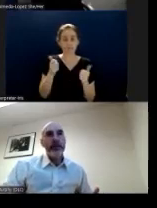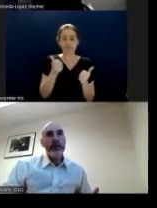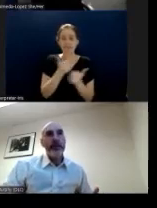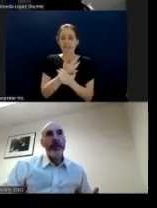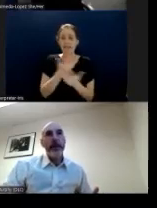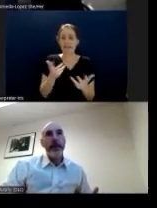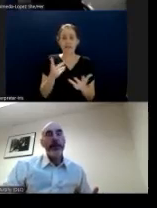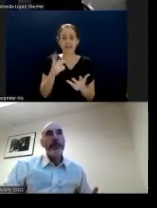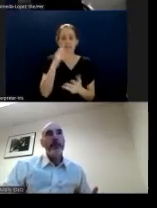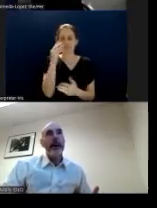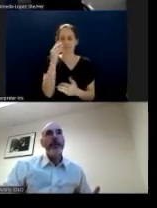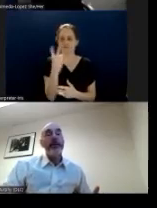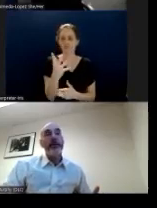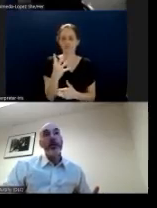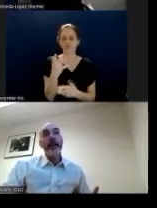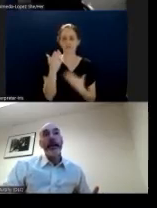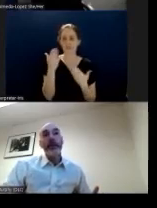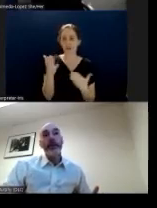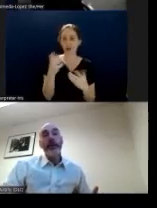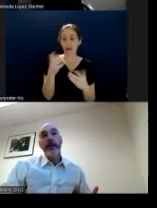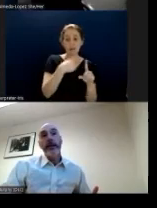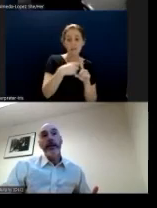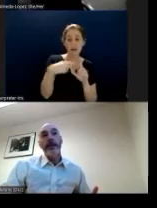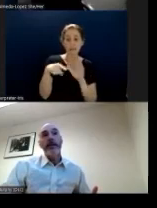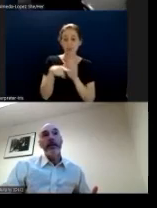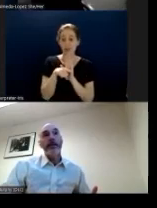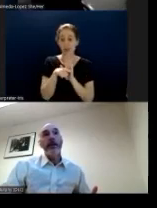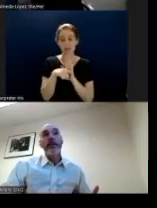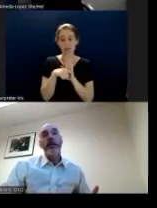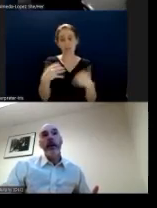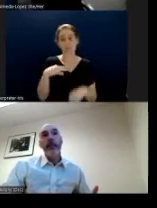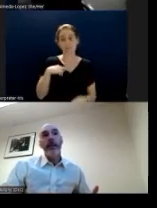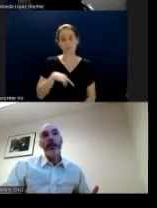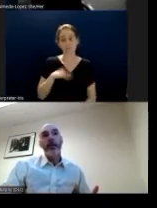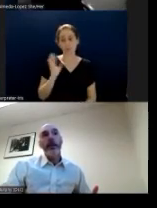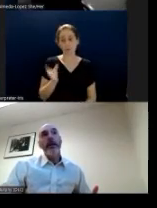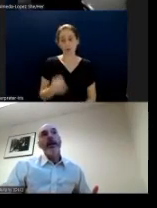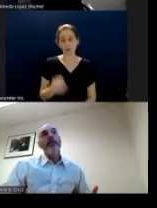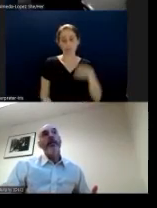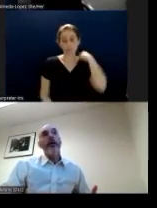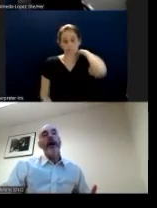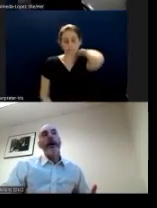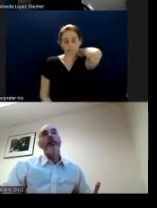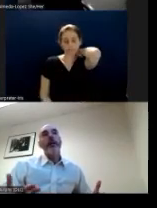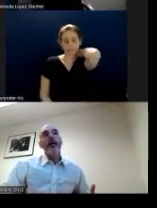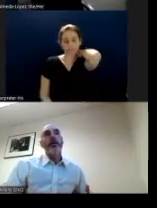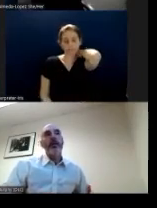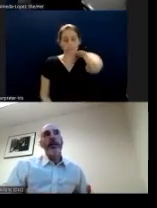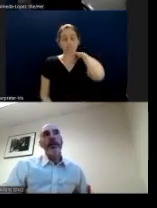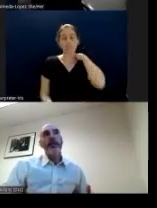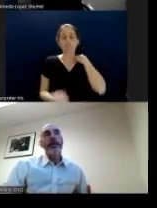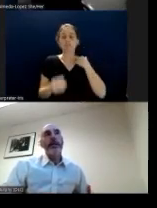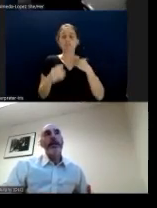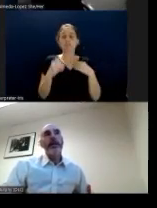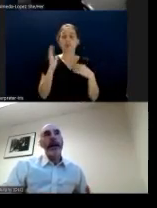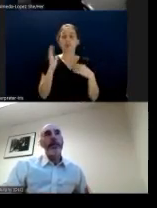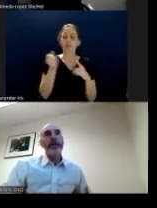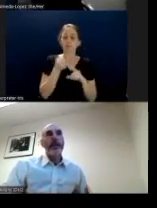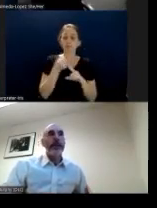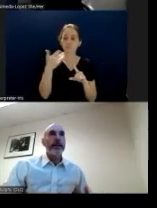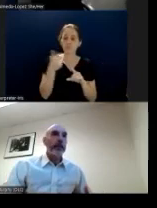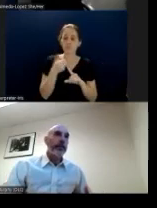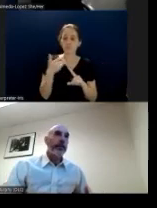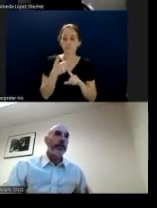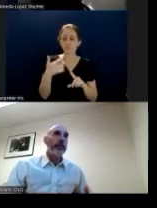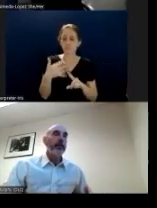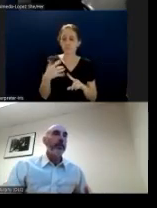can provide us, positive or negative, is going to be helpful. So as we go through these steps